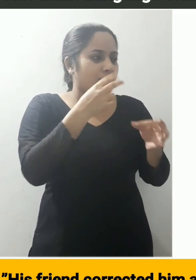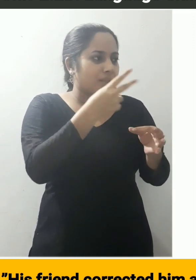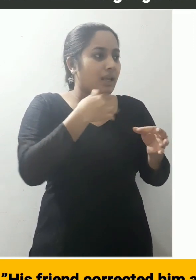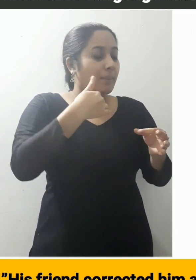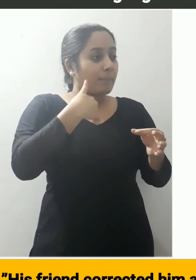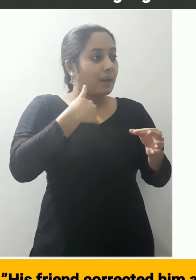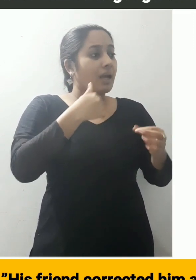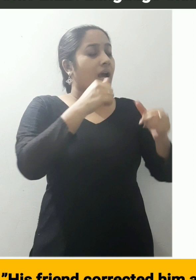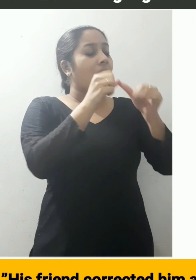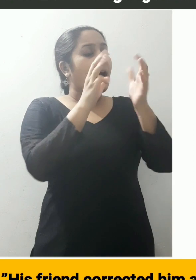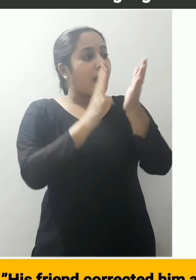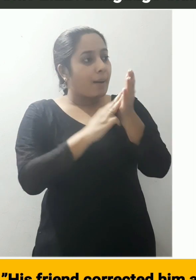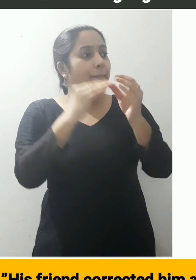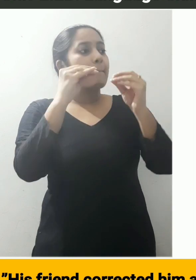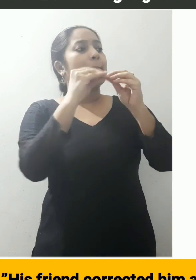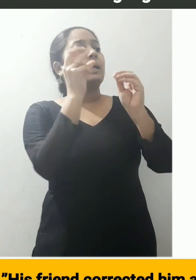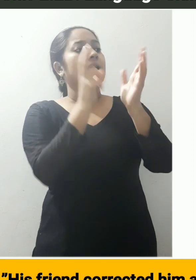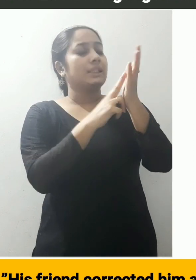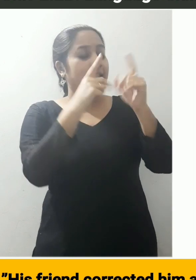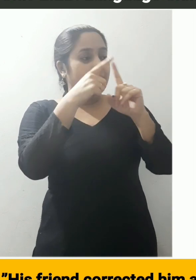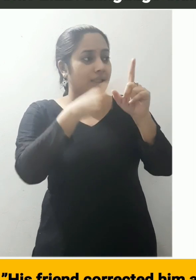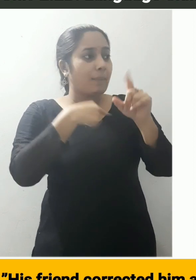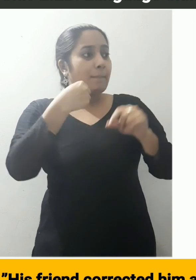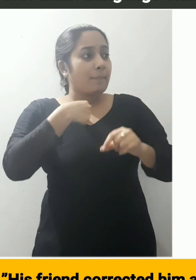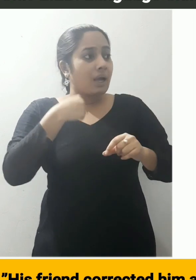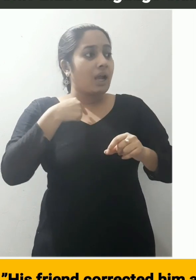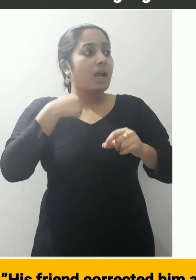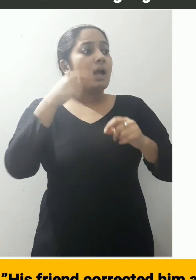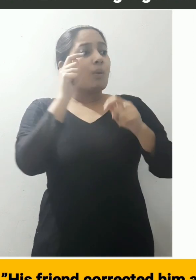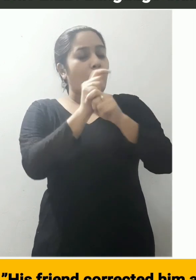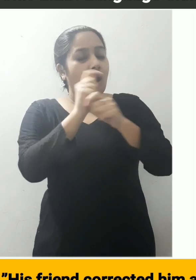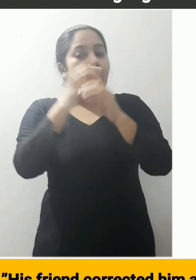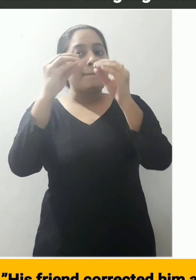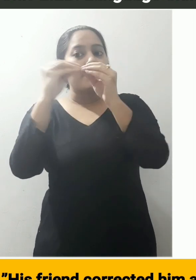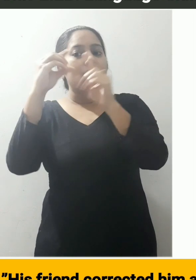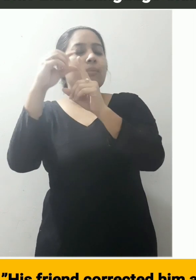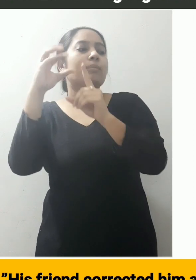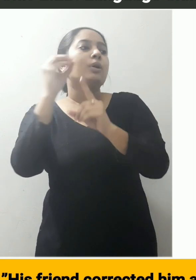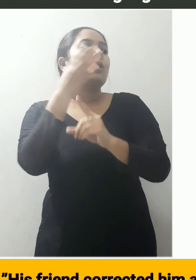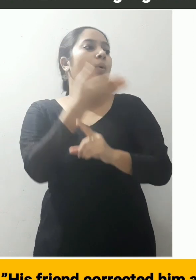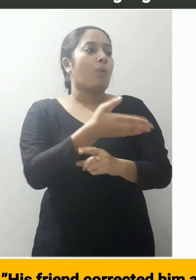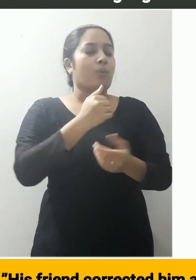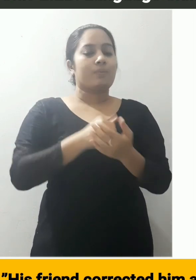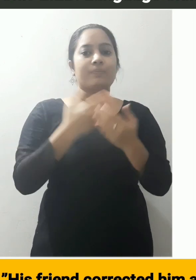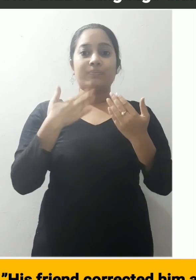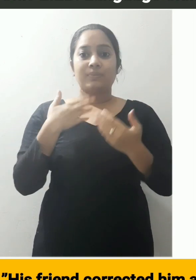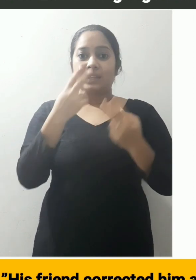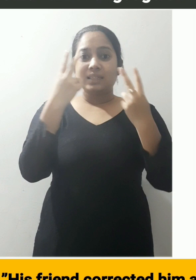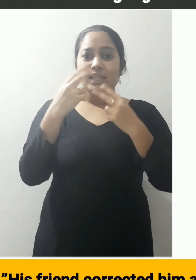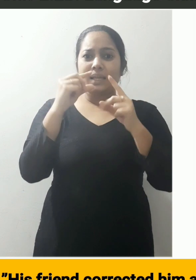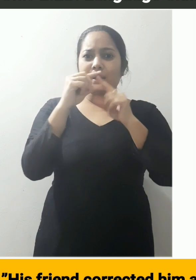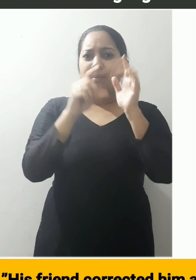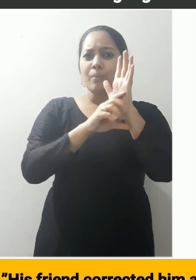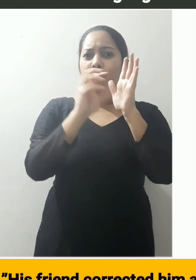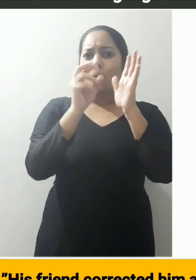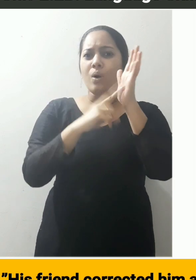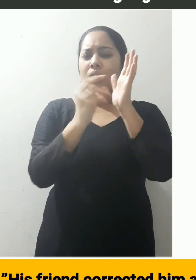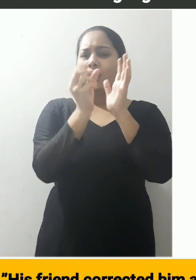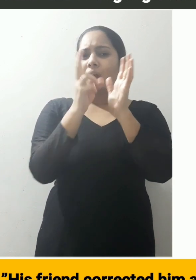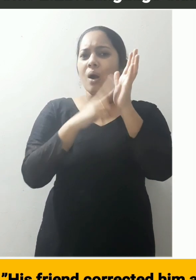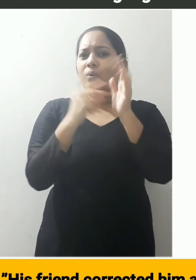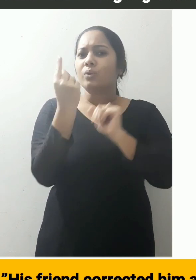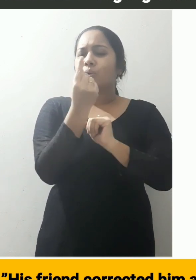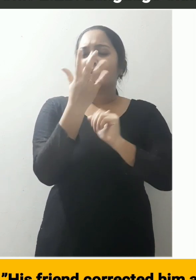Bunty. I work in a BPO. Now let us see the simple use of pronouns I,